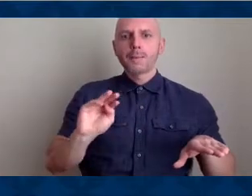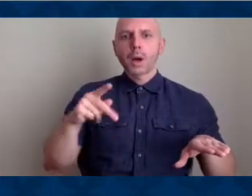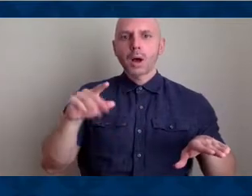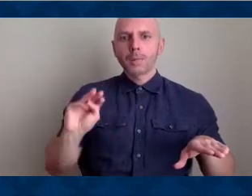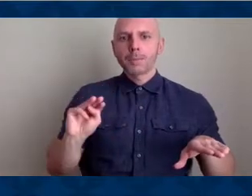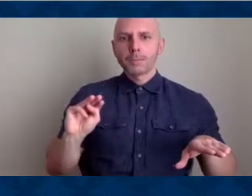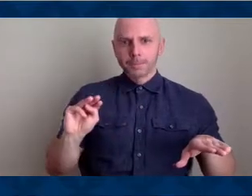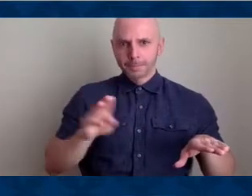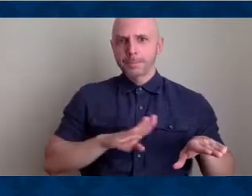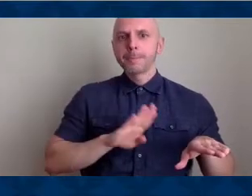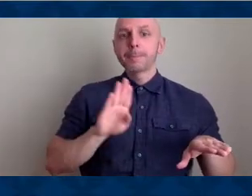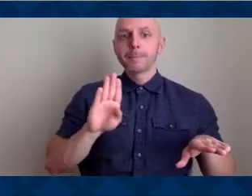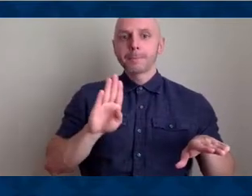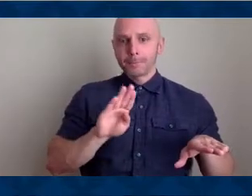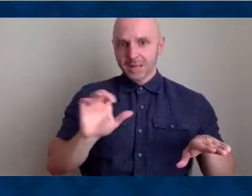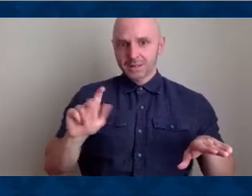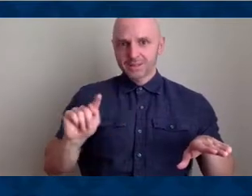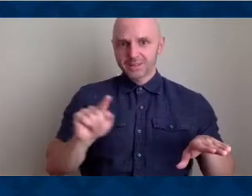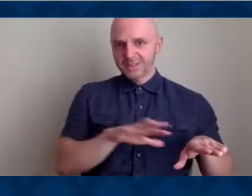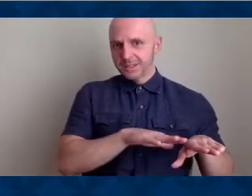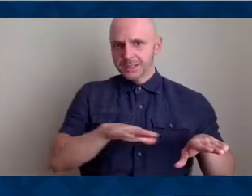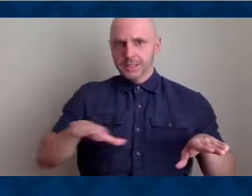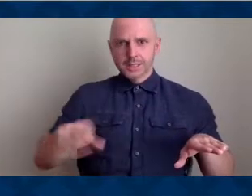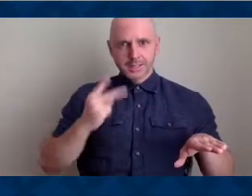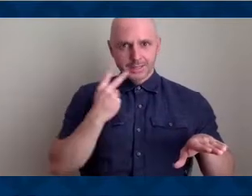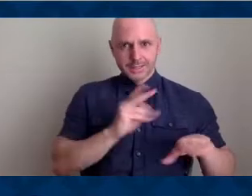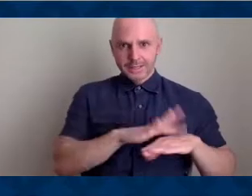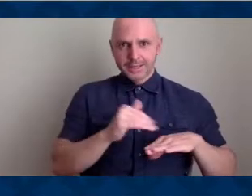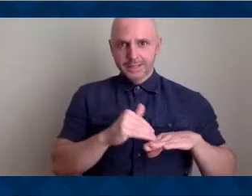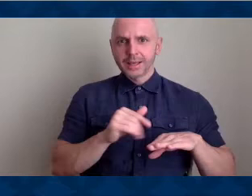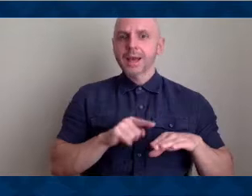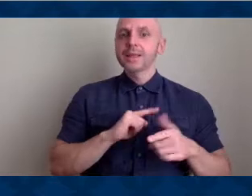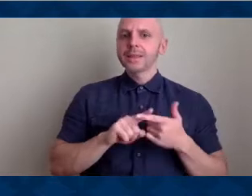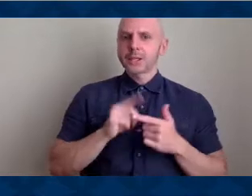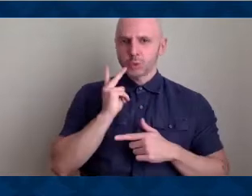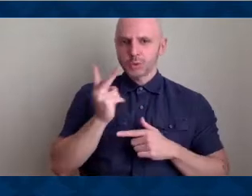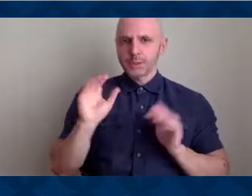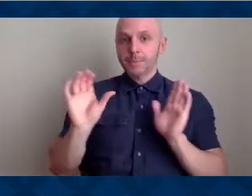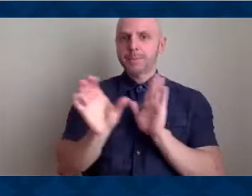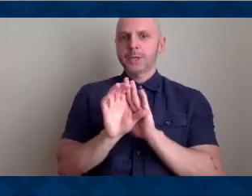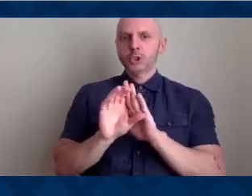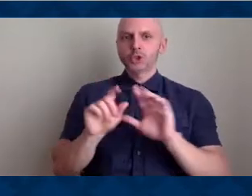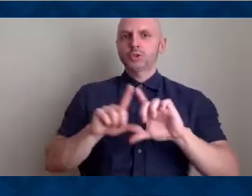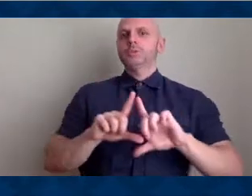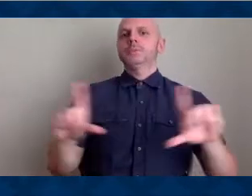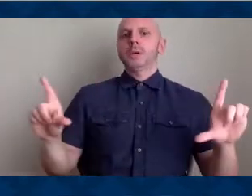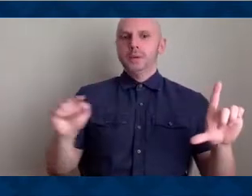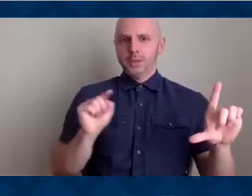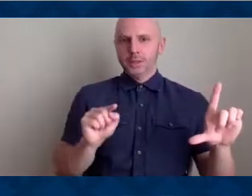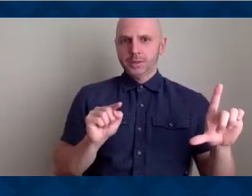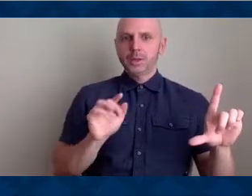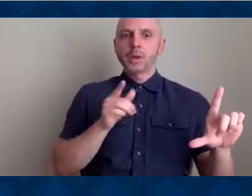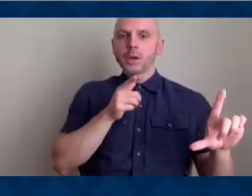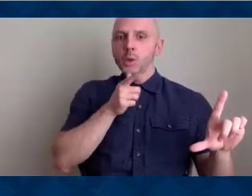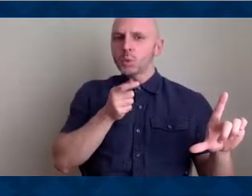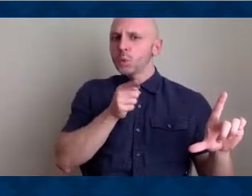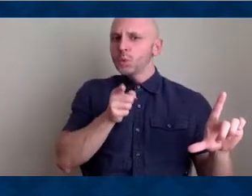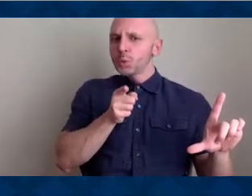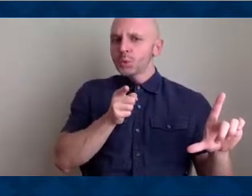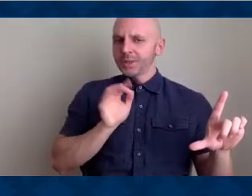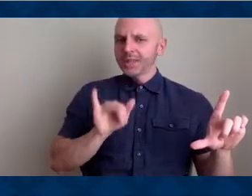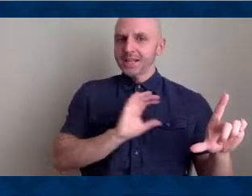by Norval Morisseau of a water spirit. And that painting was just